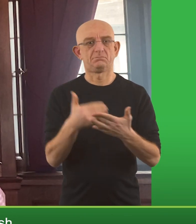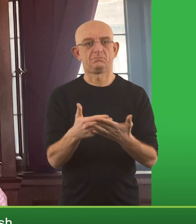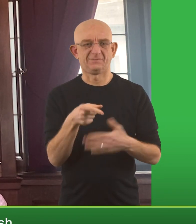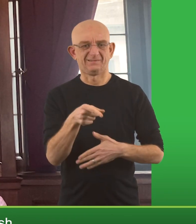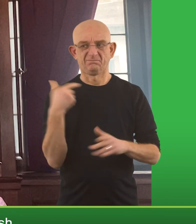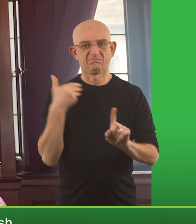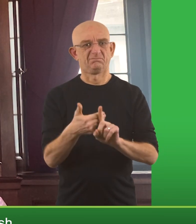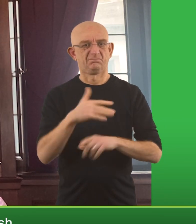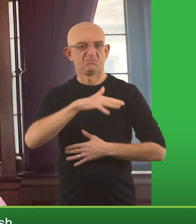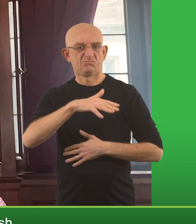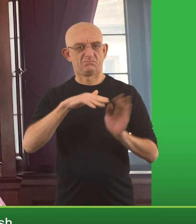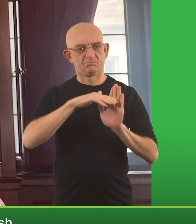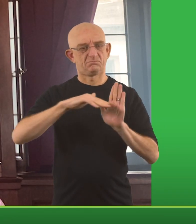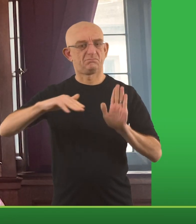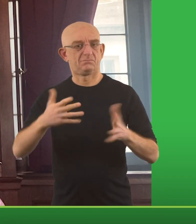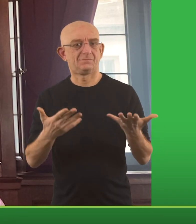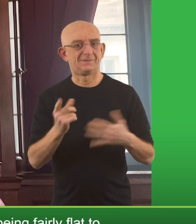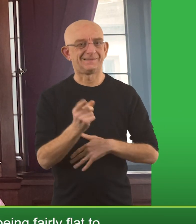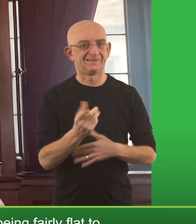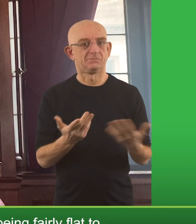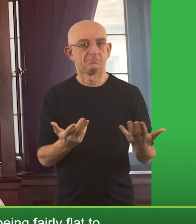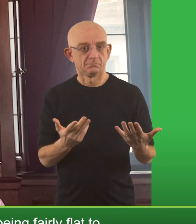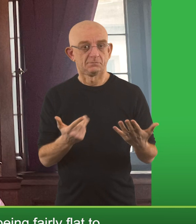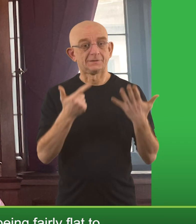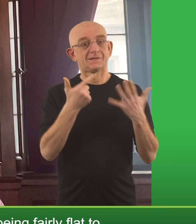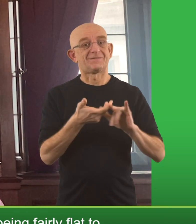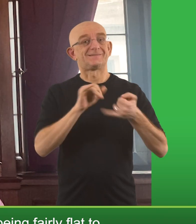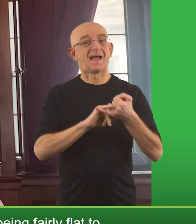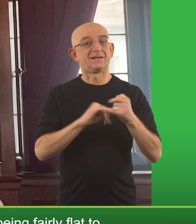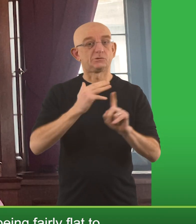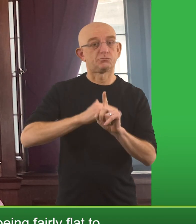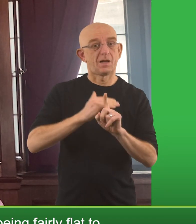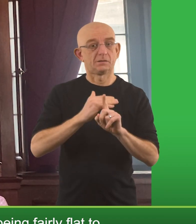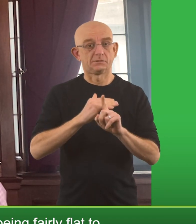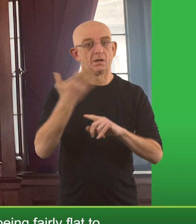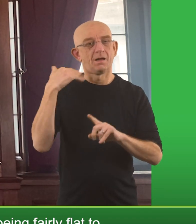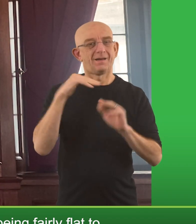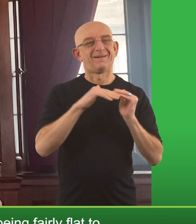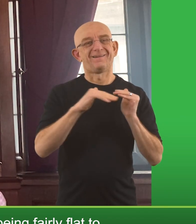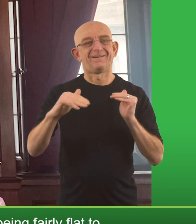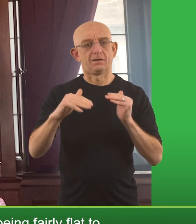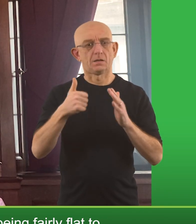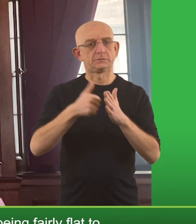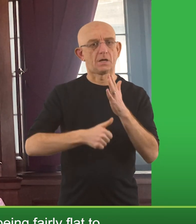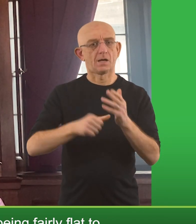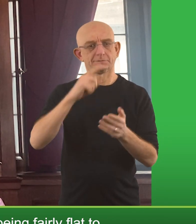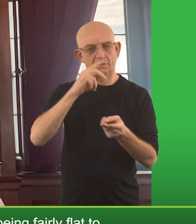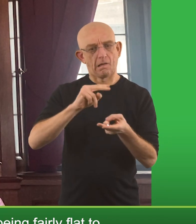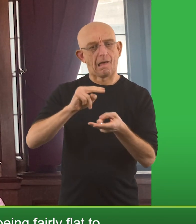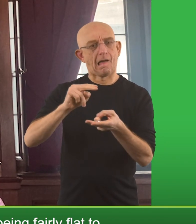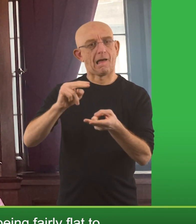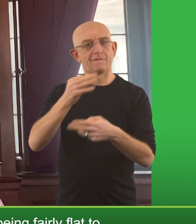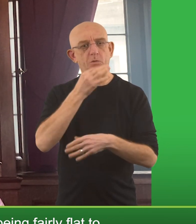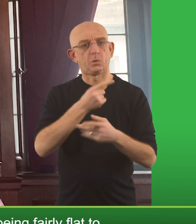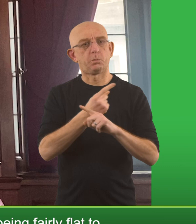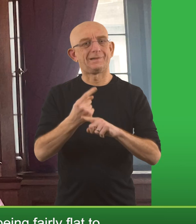that's stable-ish. 7-day rate has gone from being fairly flat to actually it's been